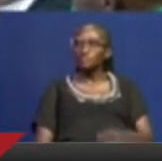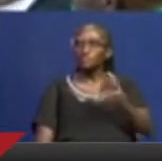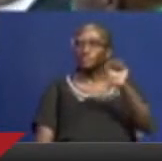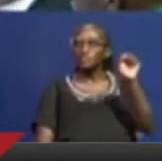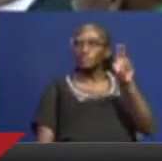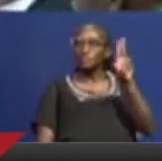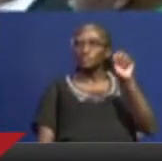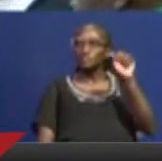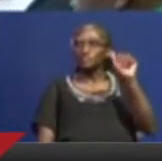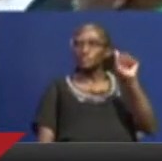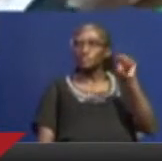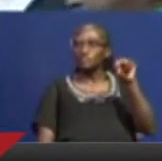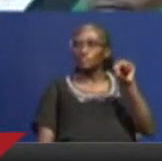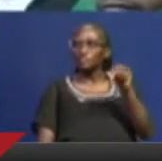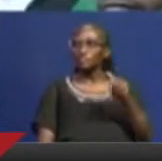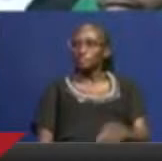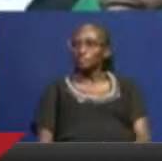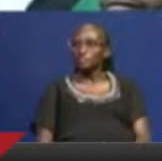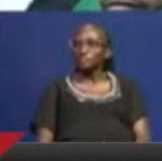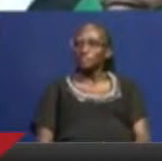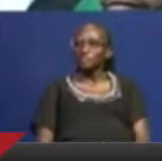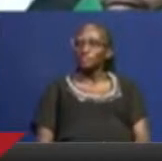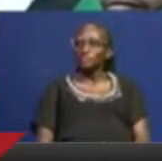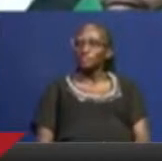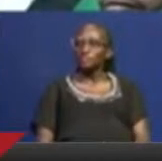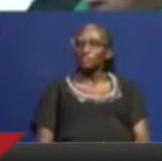Susan Dunge Kiamba.